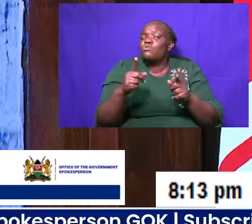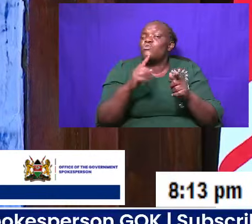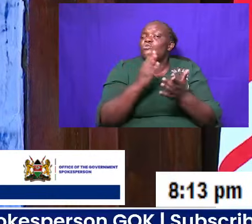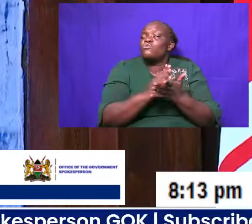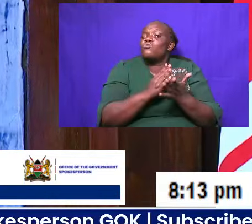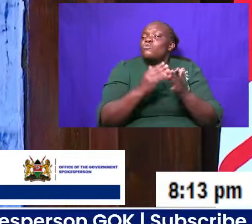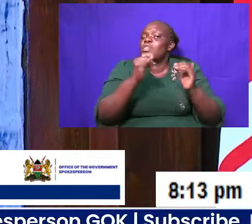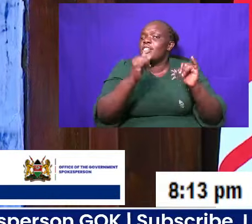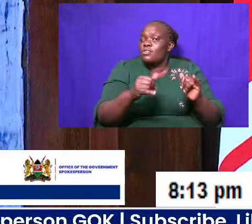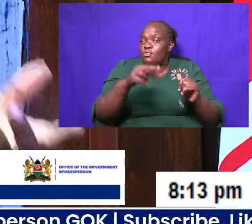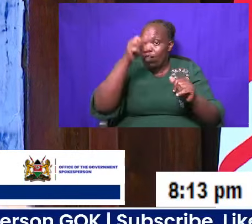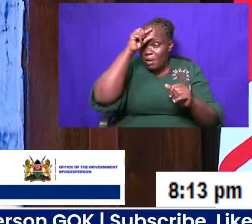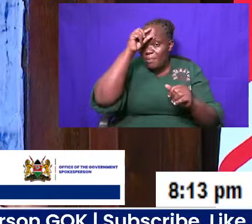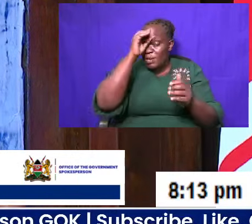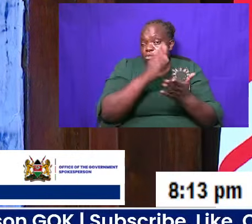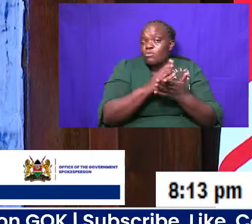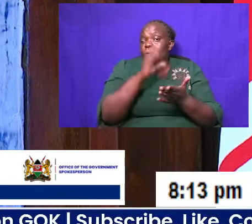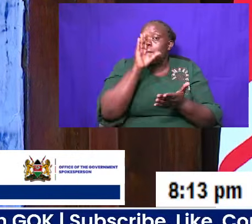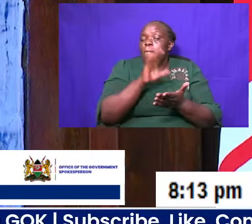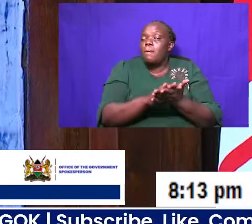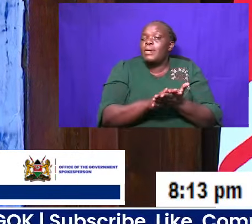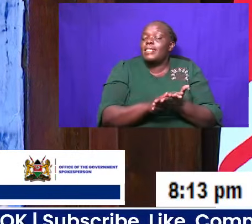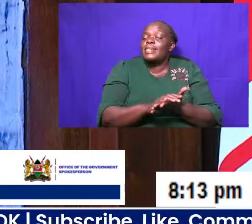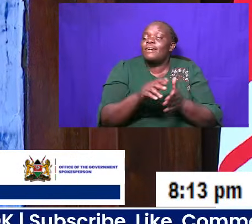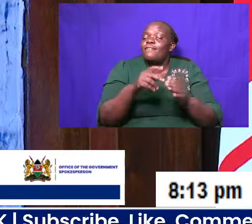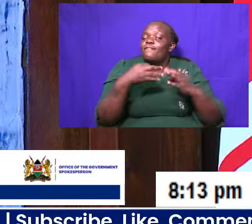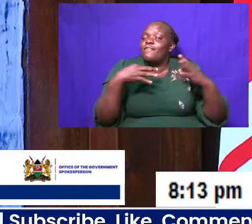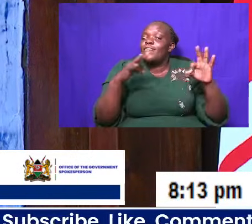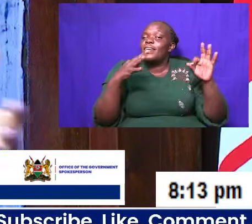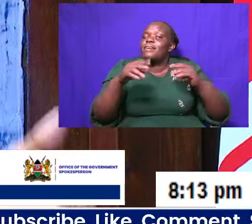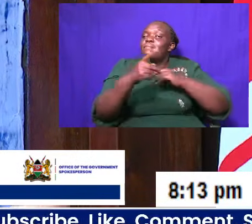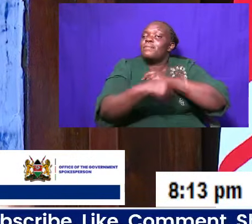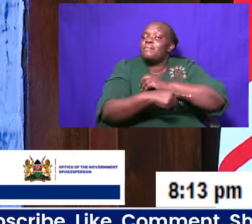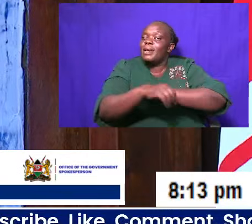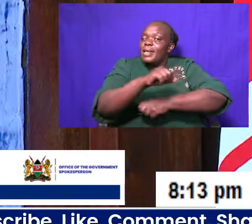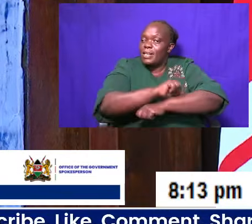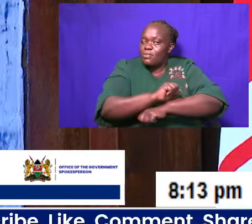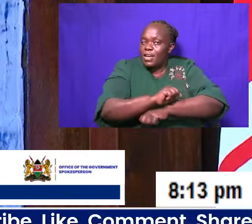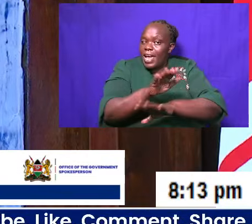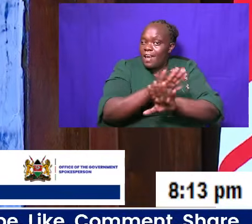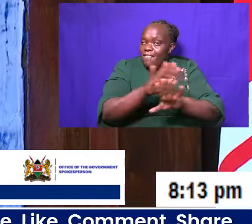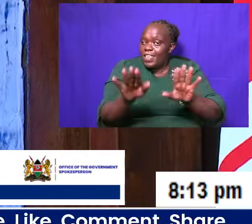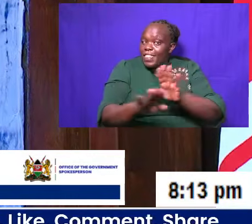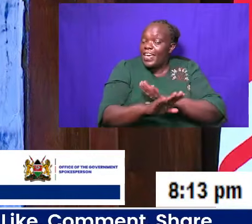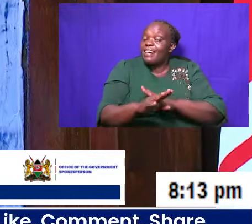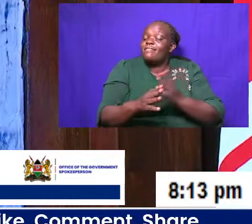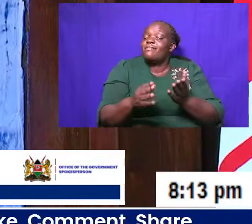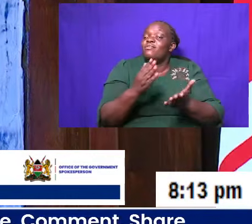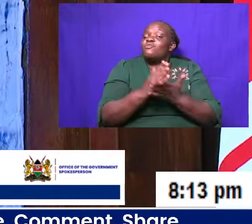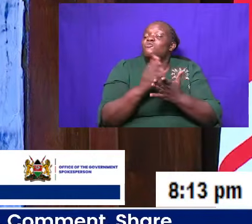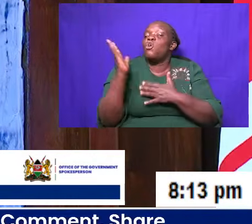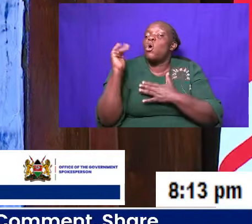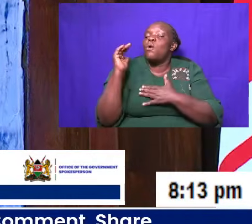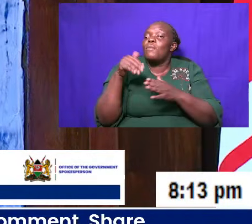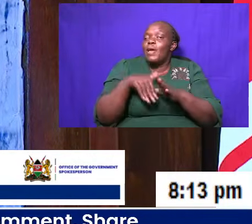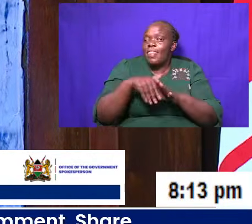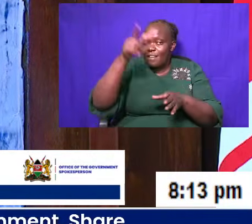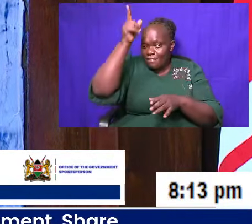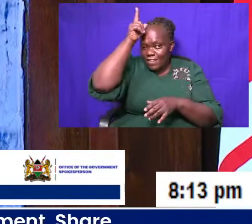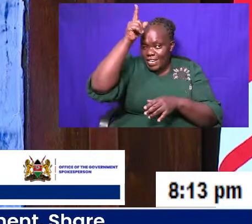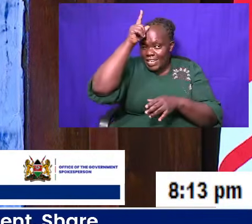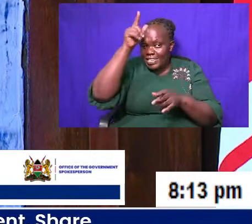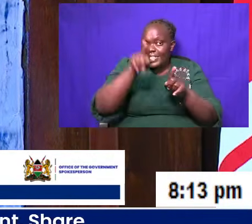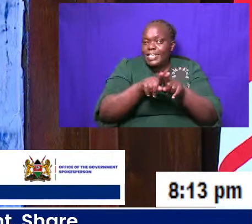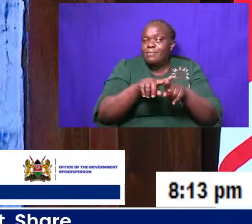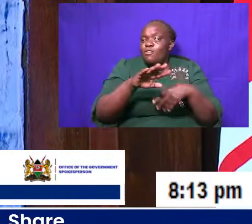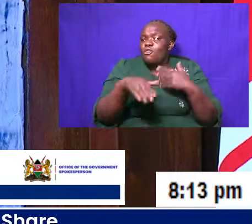new government that had promised free primary education and everything about it. And so there was hope in the village that time. And so everybody